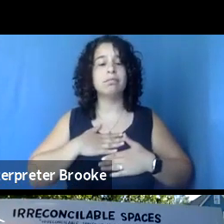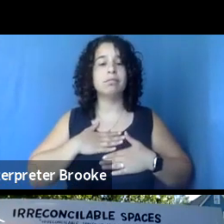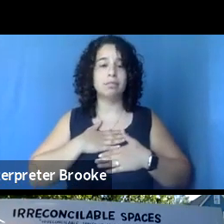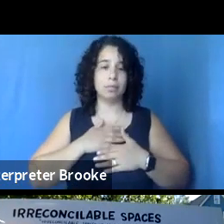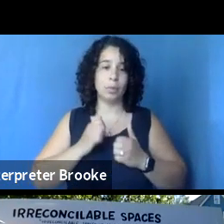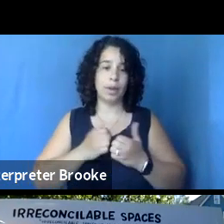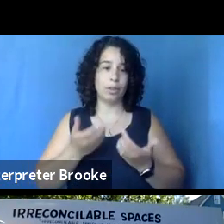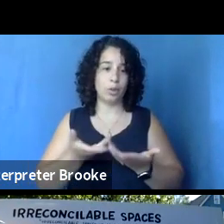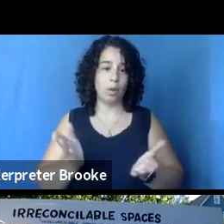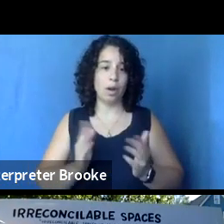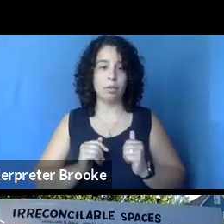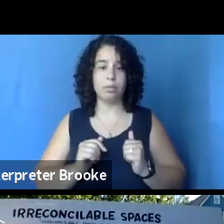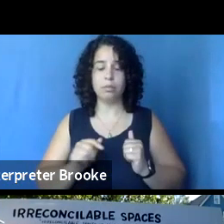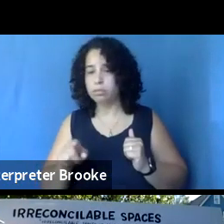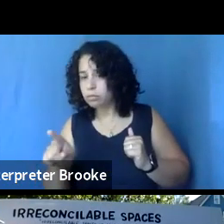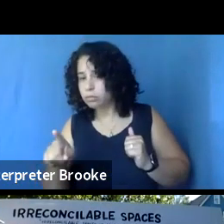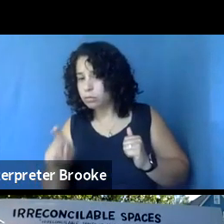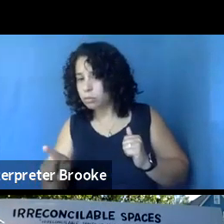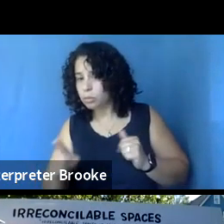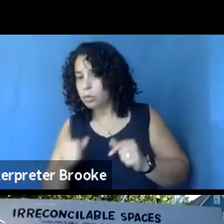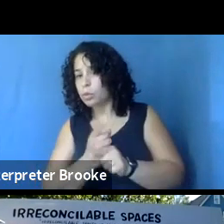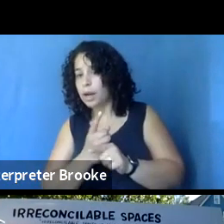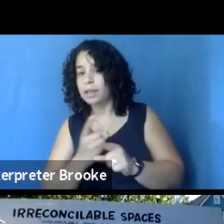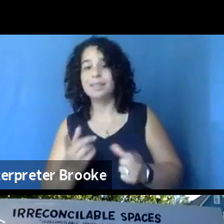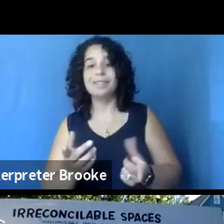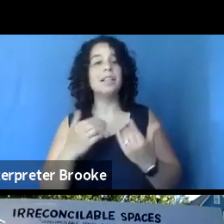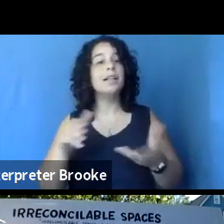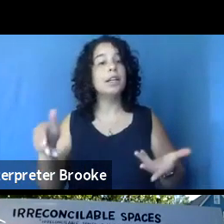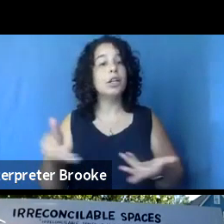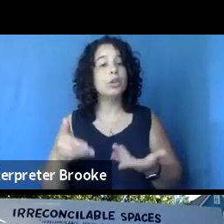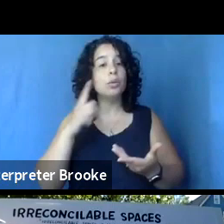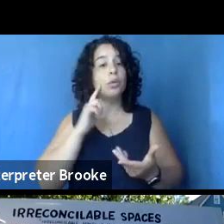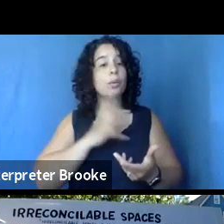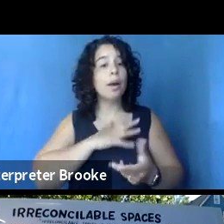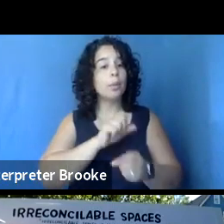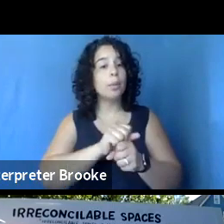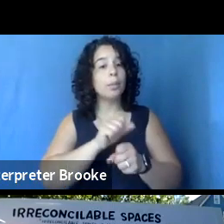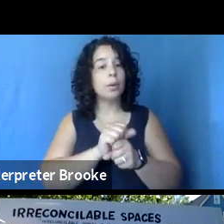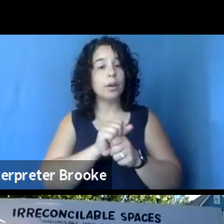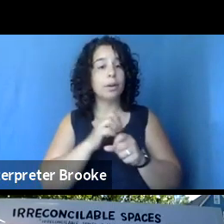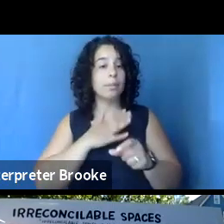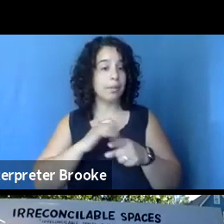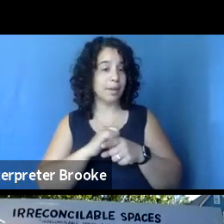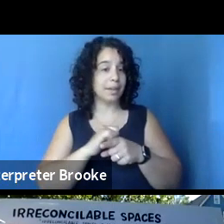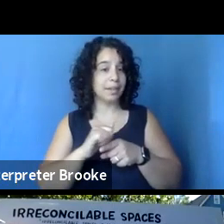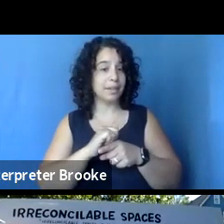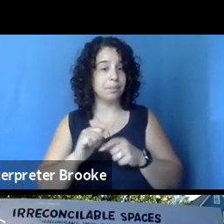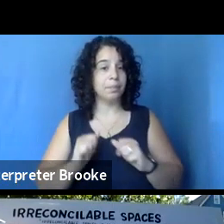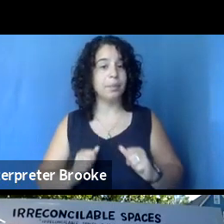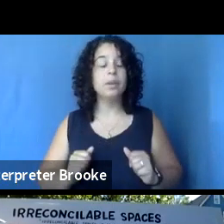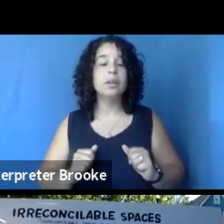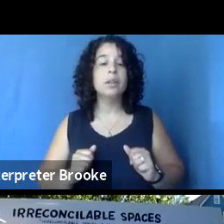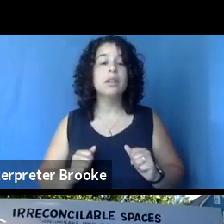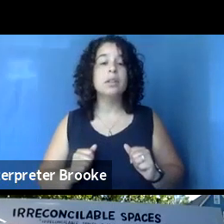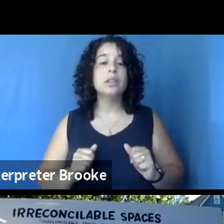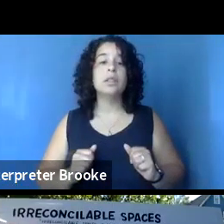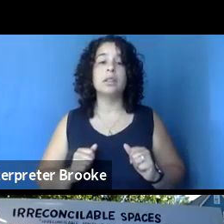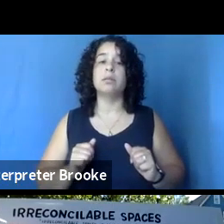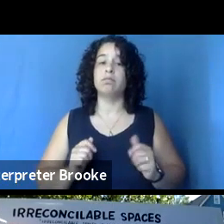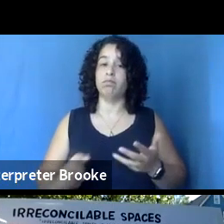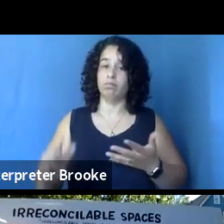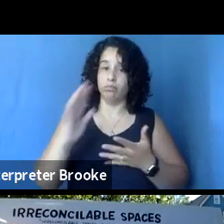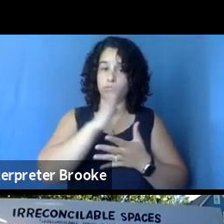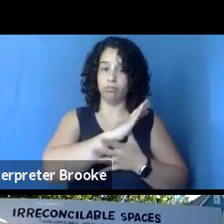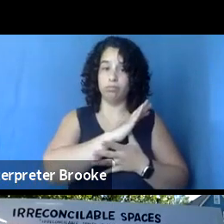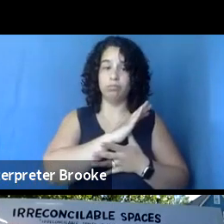Introduction to my work or practice. So a big part of my practice is adapting